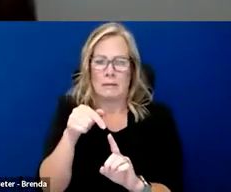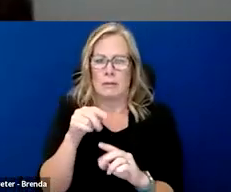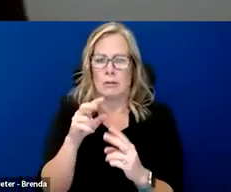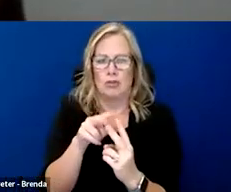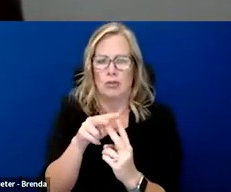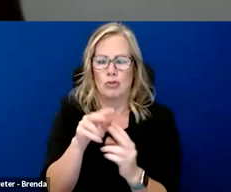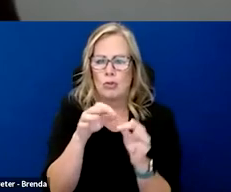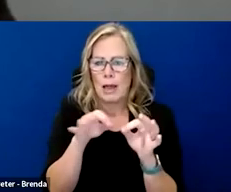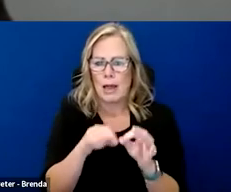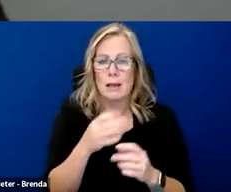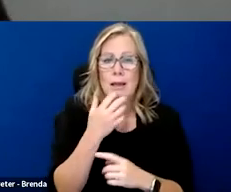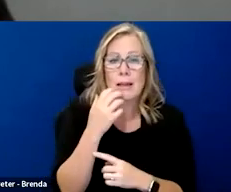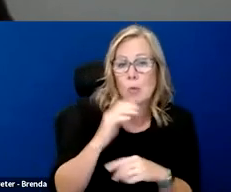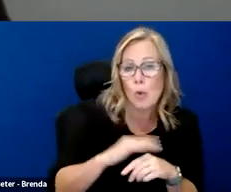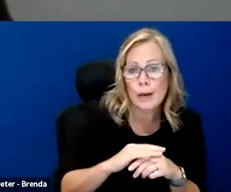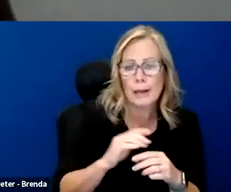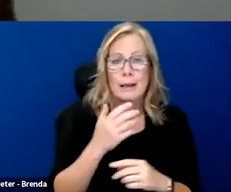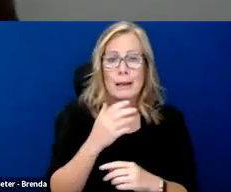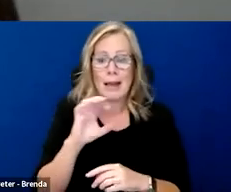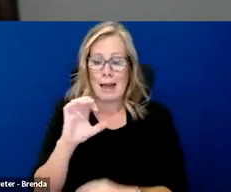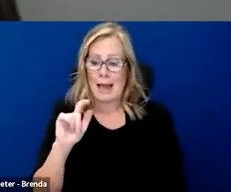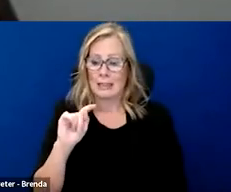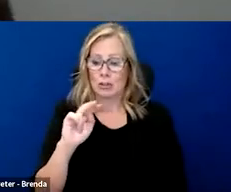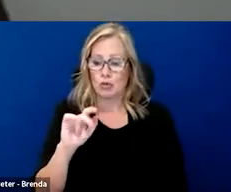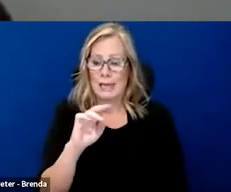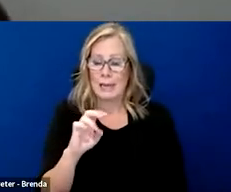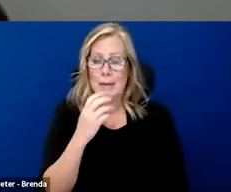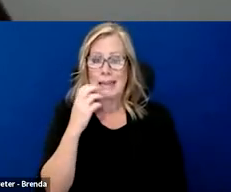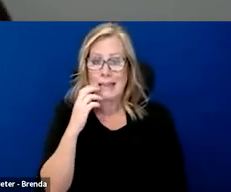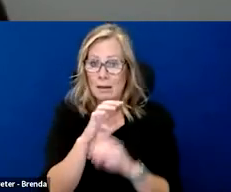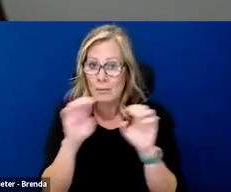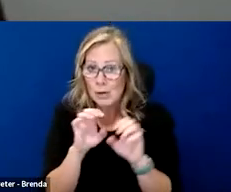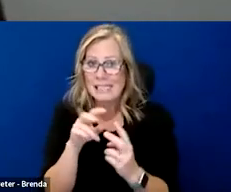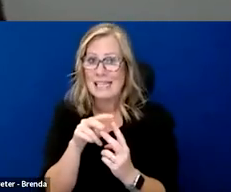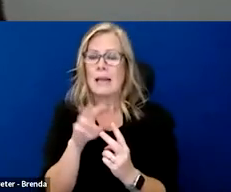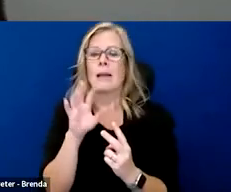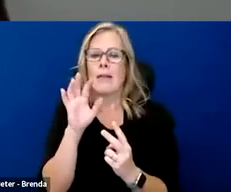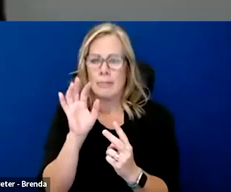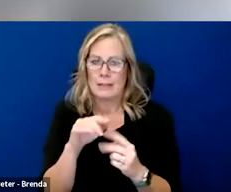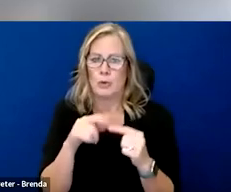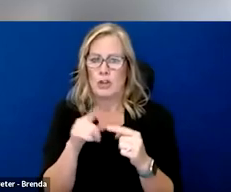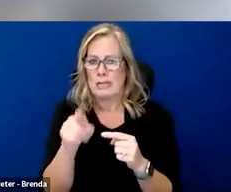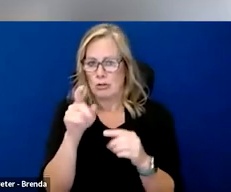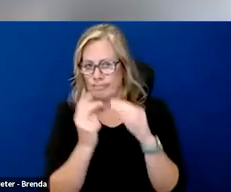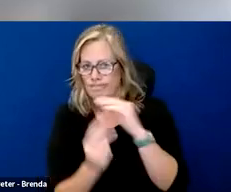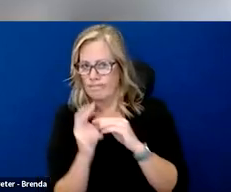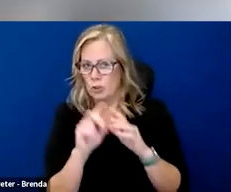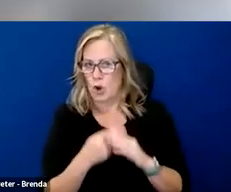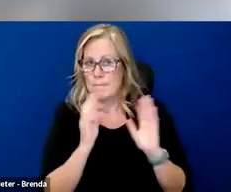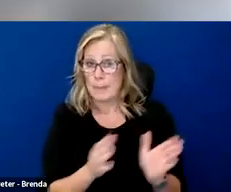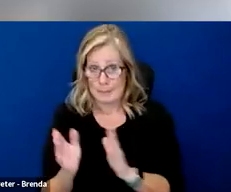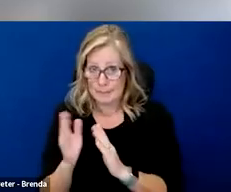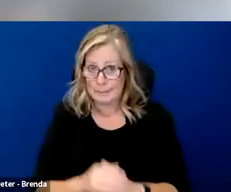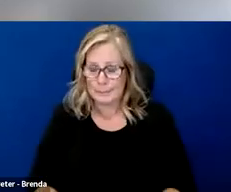warning or extreme heat emergency, those are times we need to start taking action. Thanks, Sarah. That's really